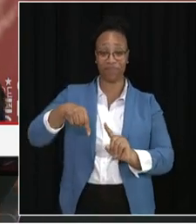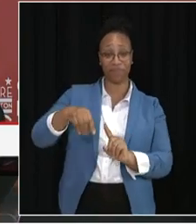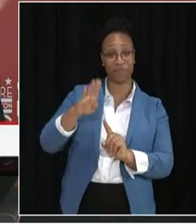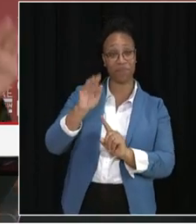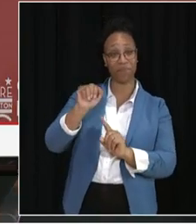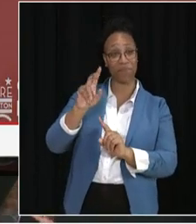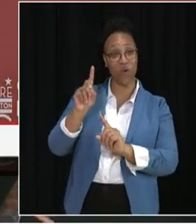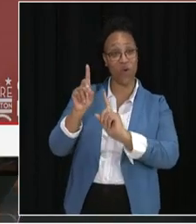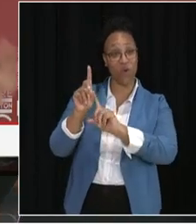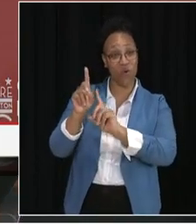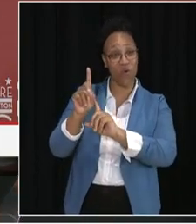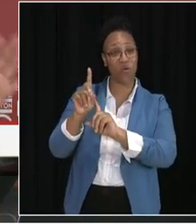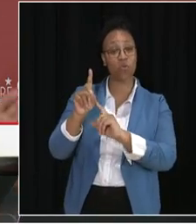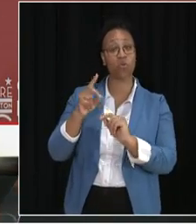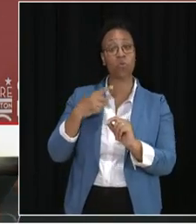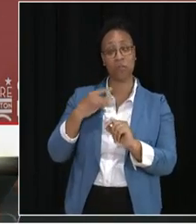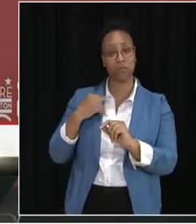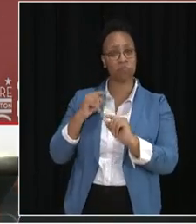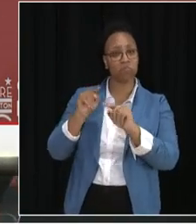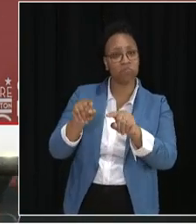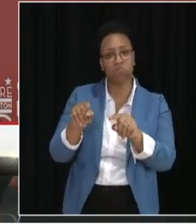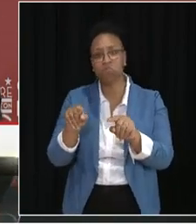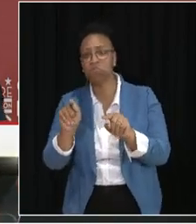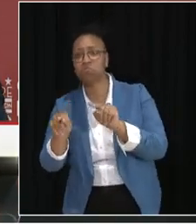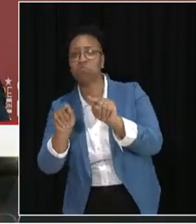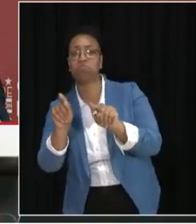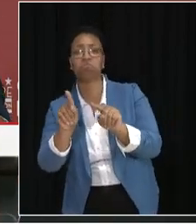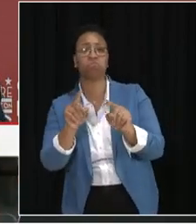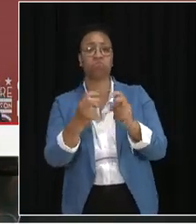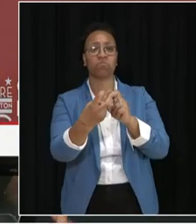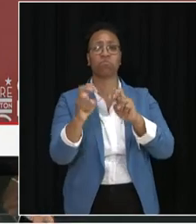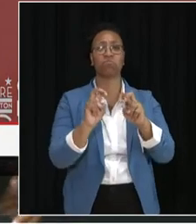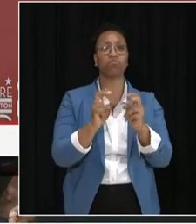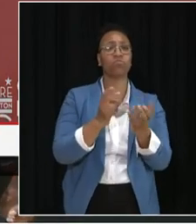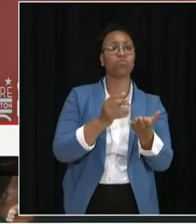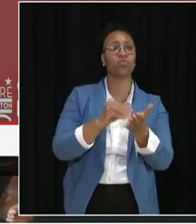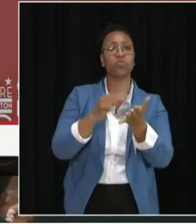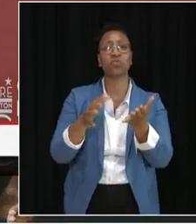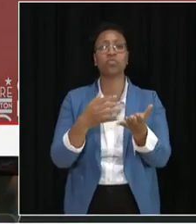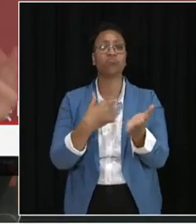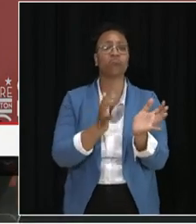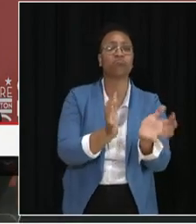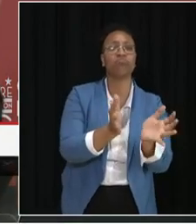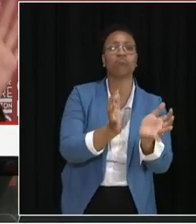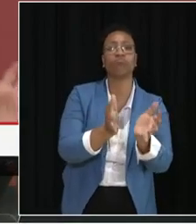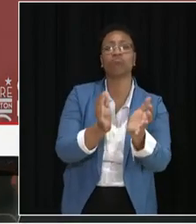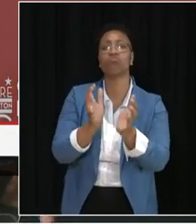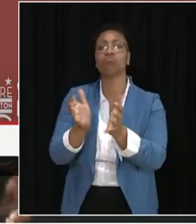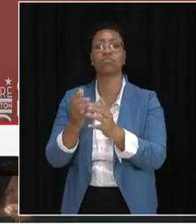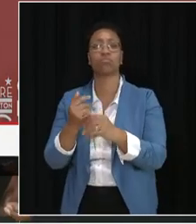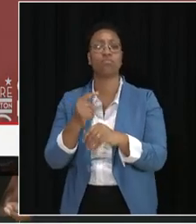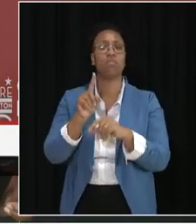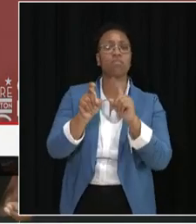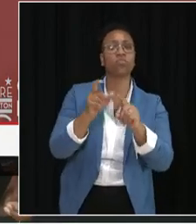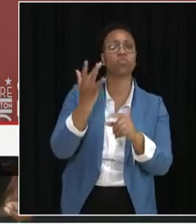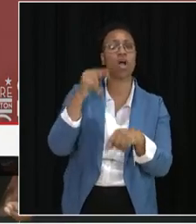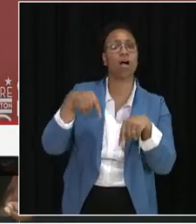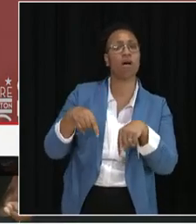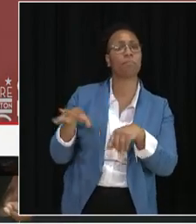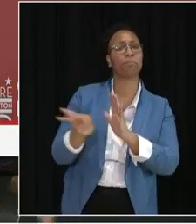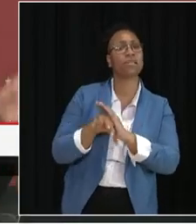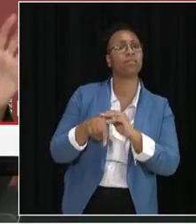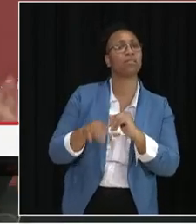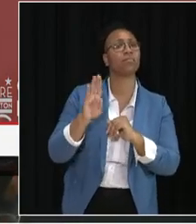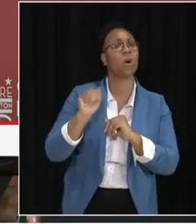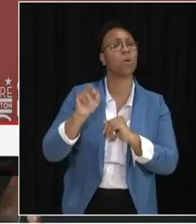kids, and I asked them where they were coming from and how they were getting to school and why. And they all had different